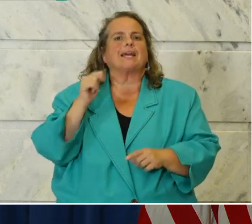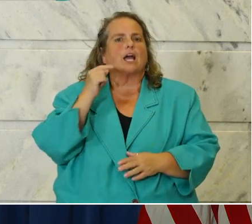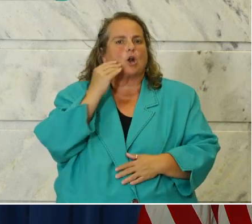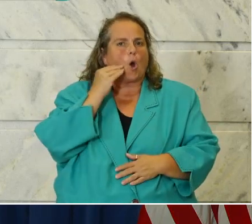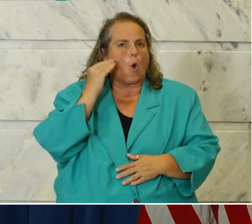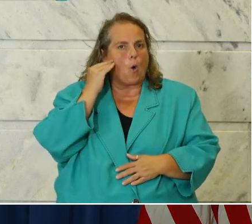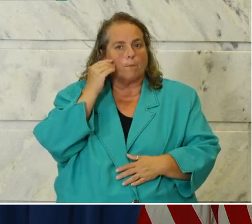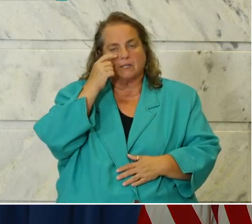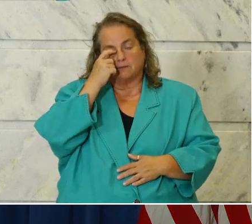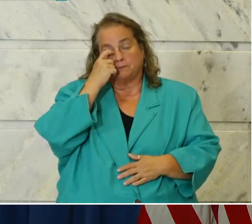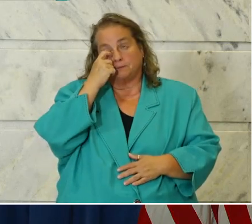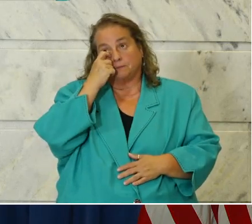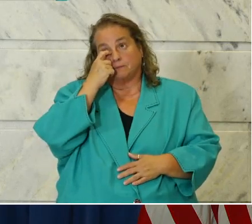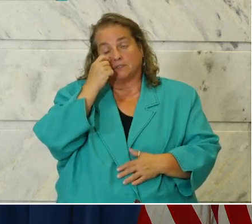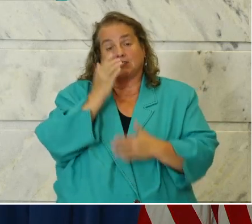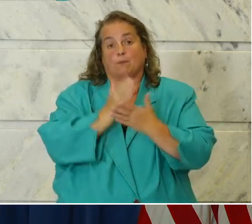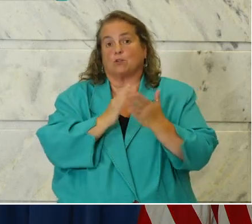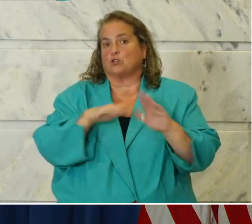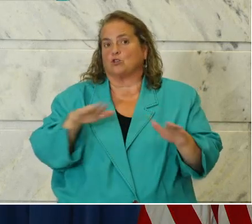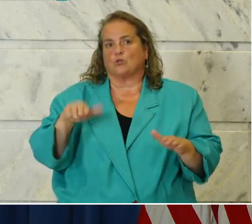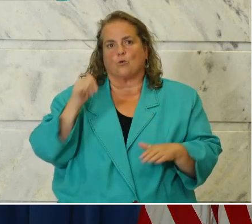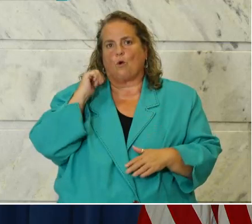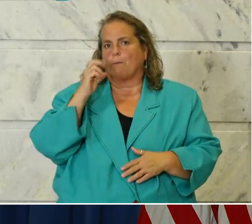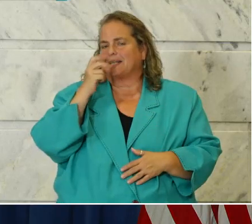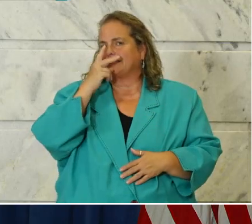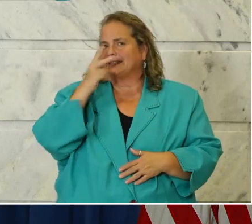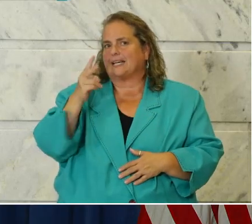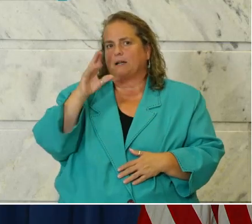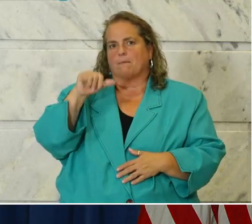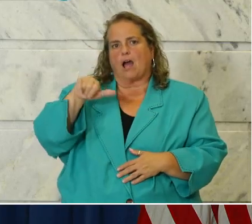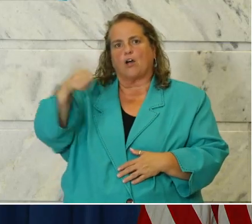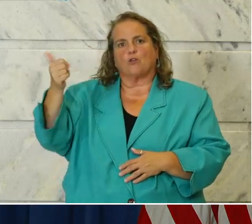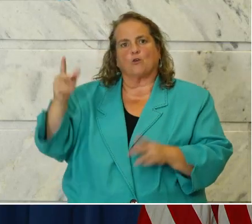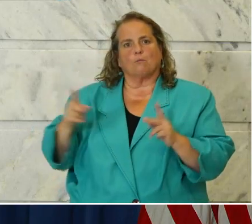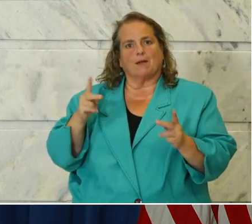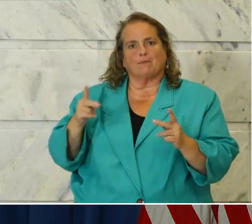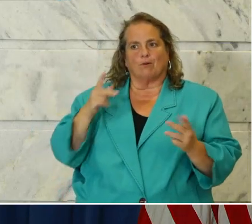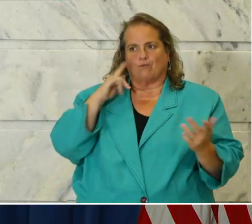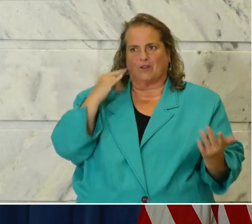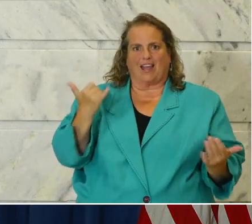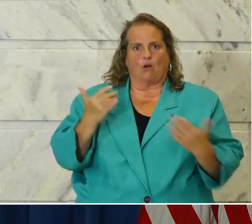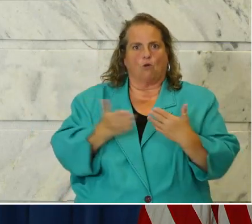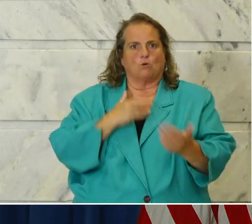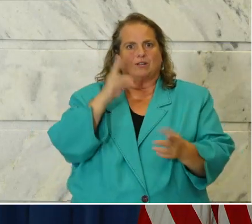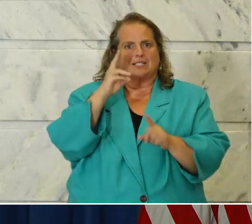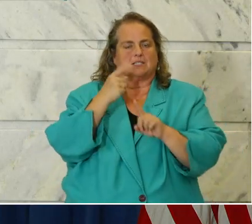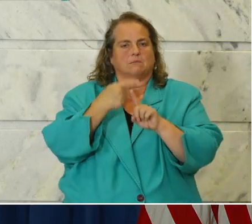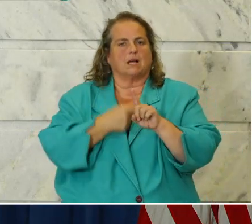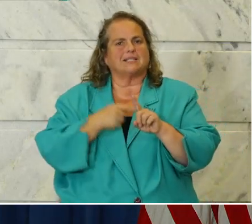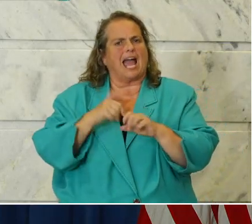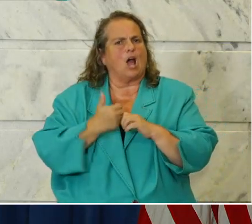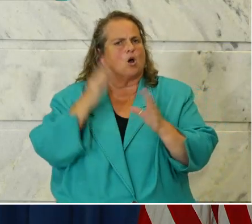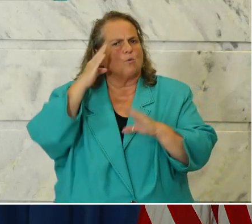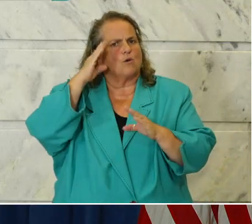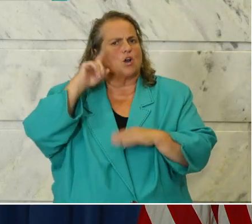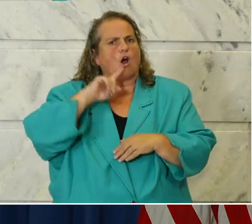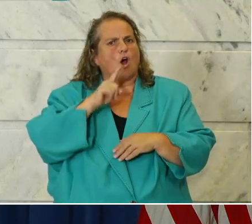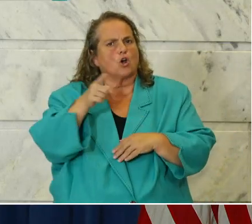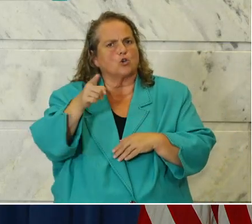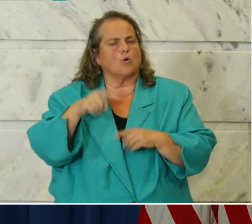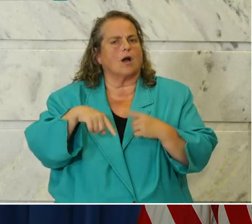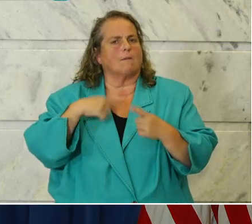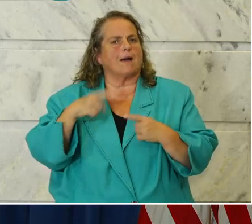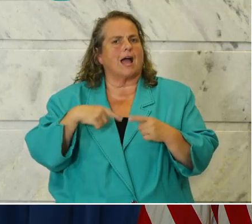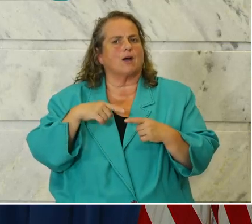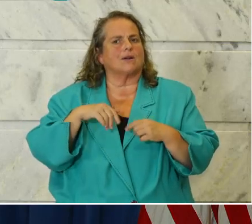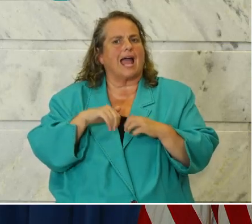safety. Yeah. Some of these children now won't be seen by any of those people by up to 6 months. Yeah. How worried are you about cracks